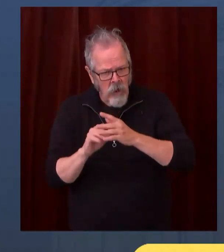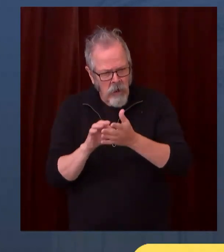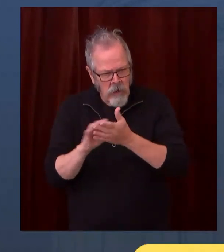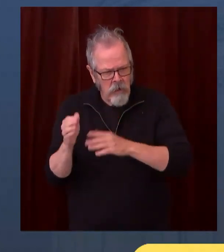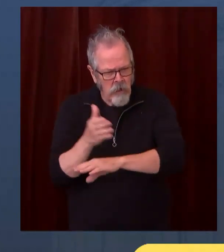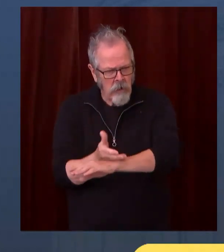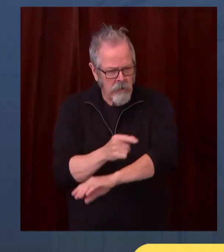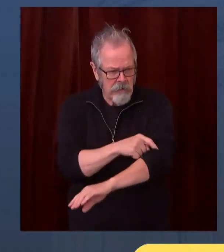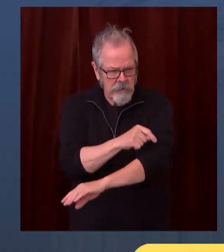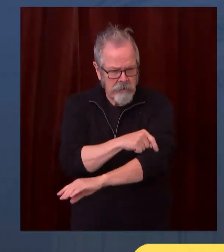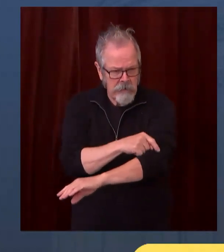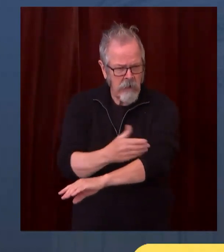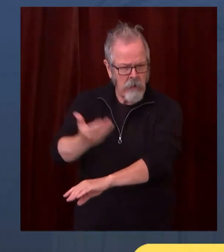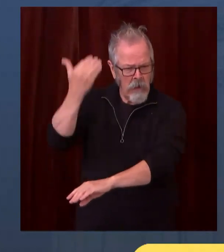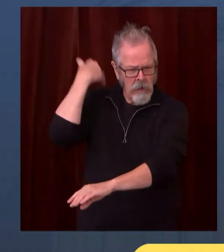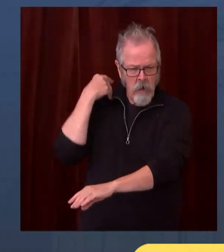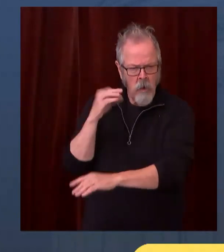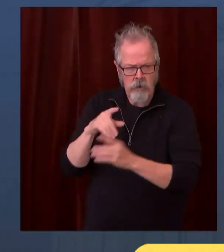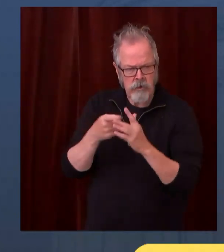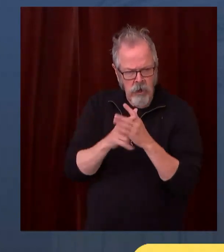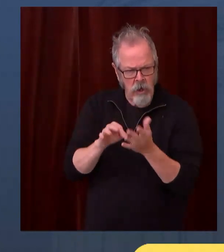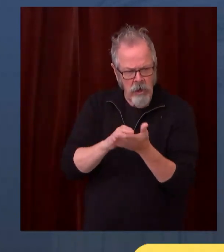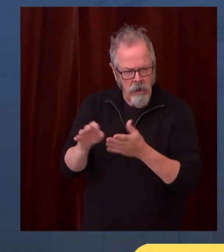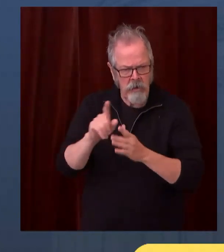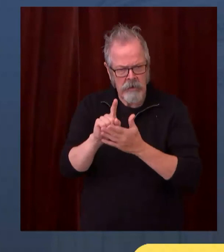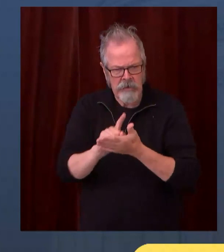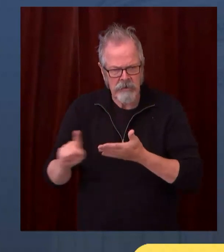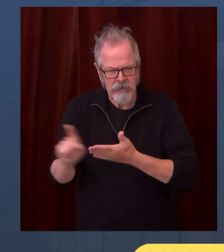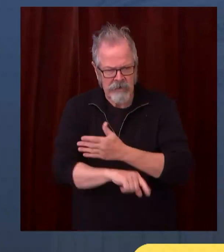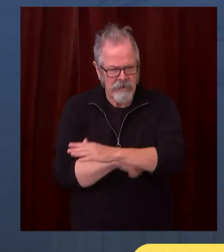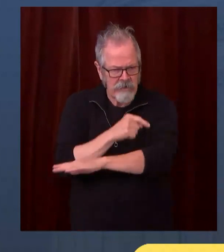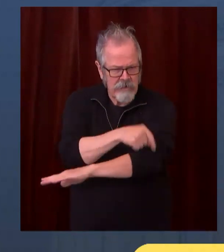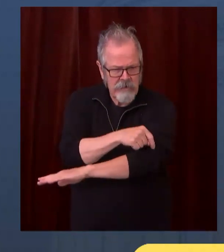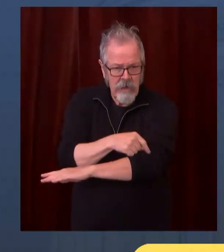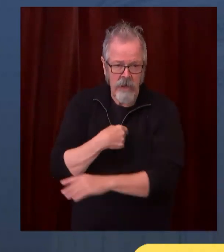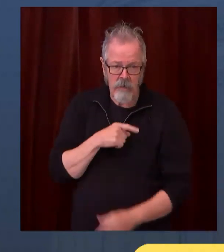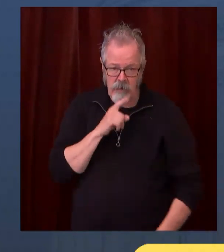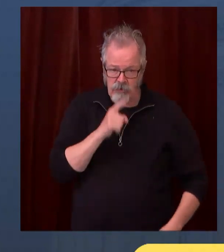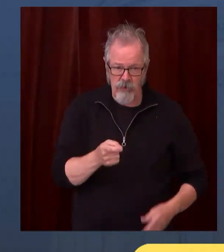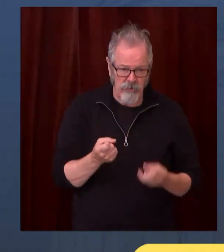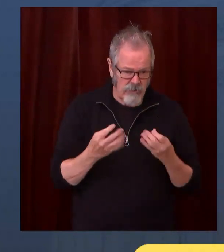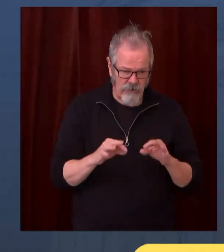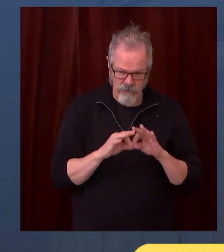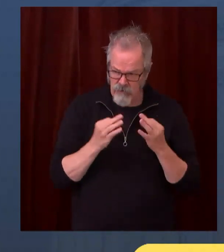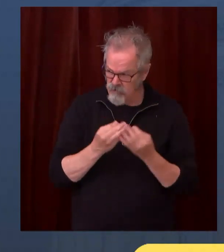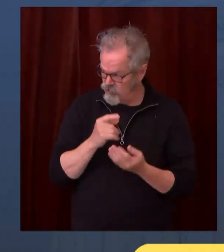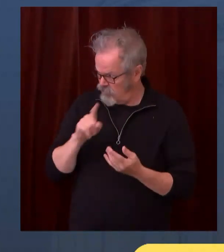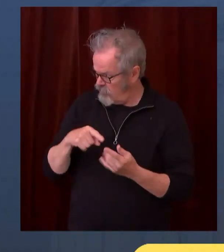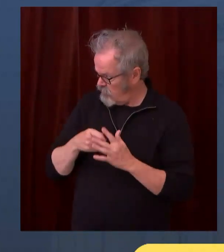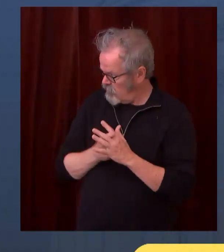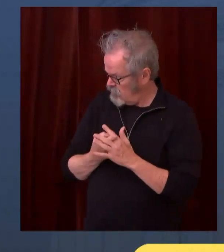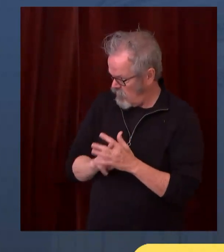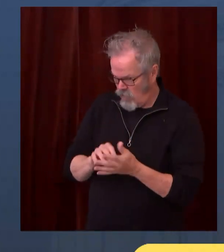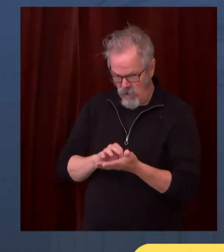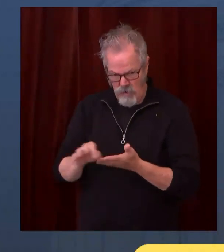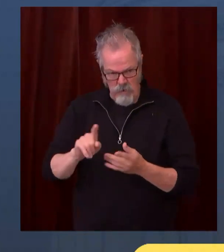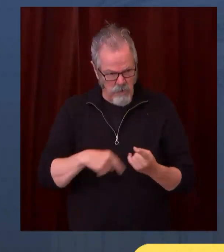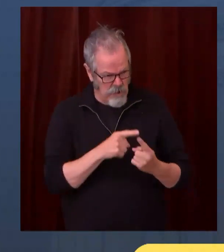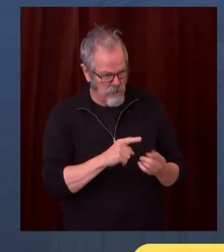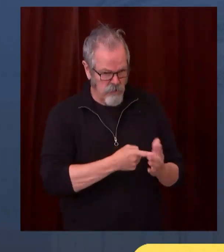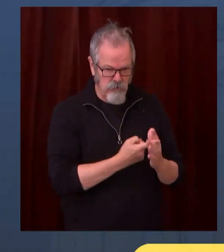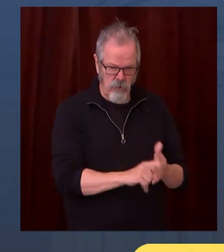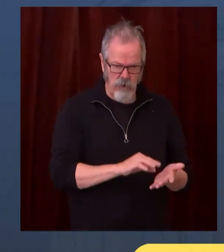visit? And it sounds like it may actually be a month from now when it's clear for each facility. And I just want to make that clear.